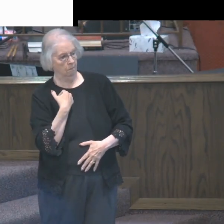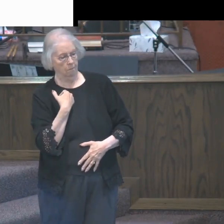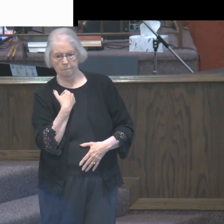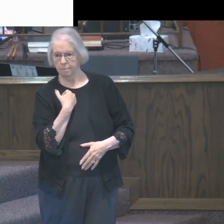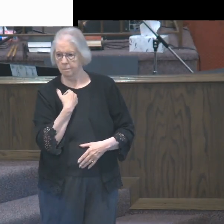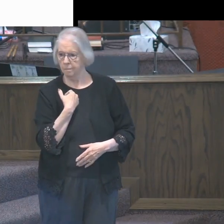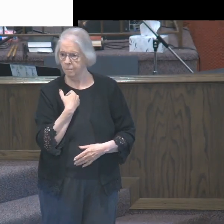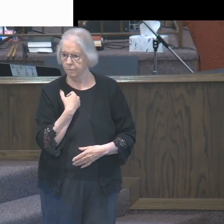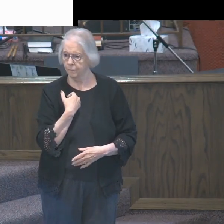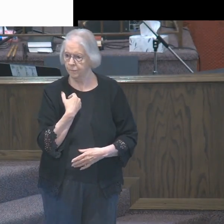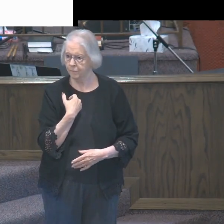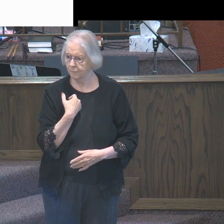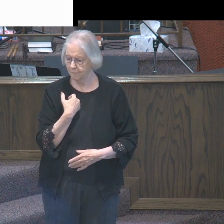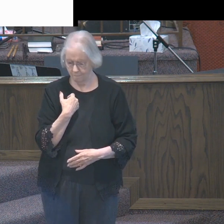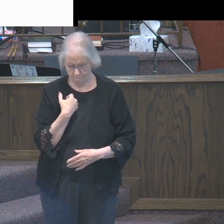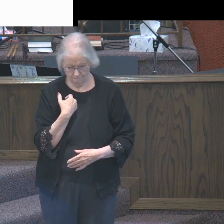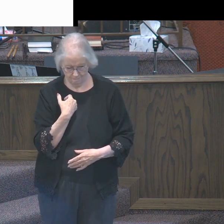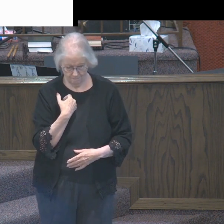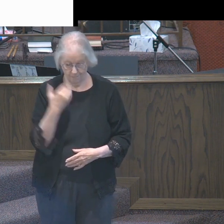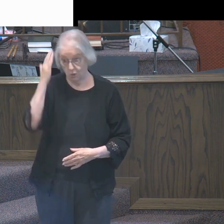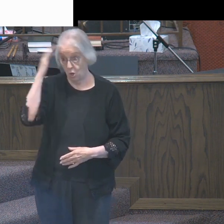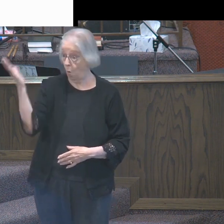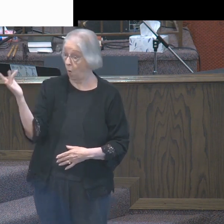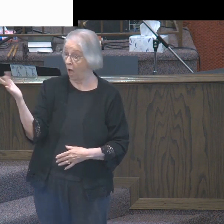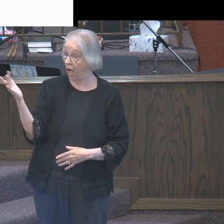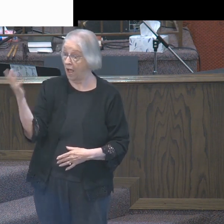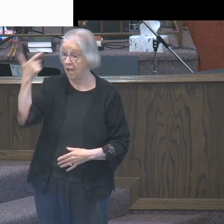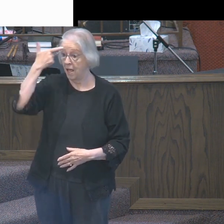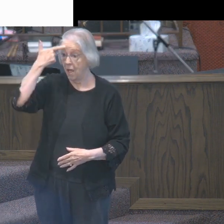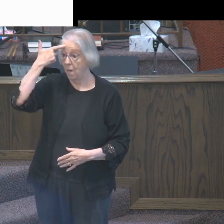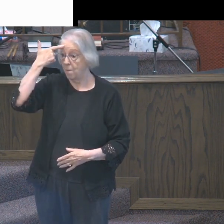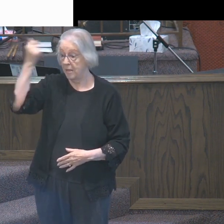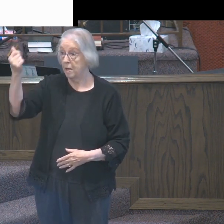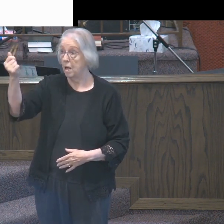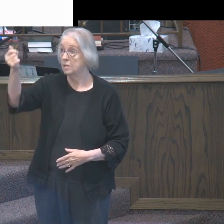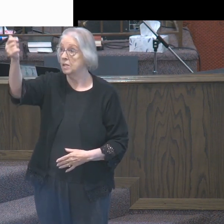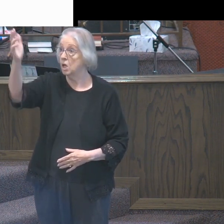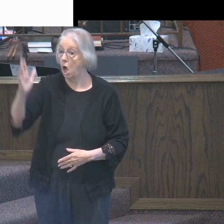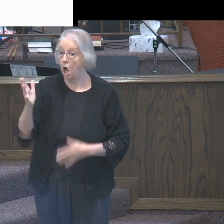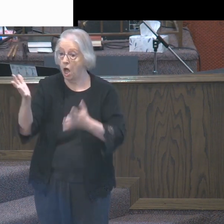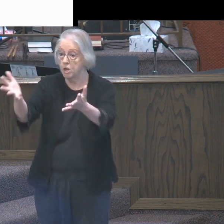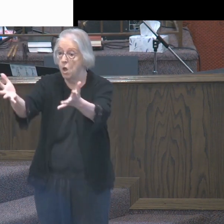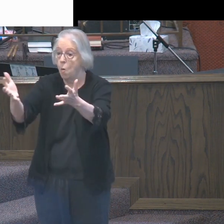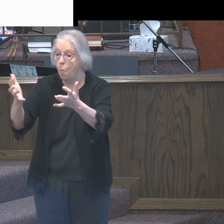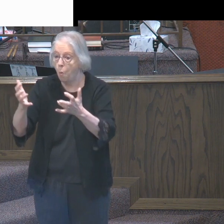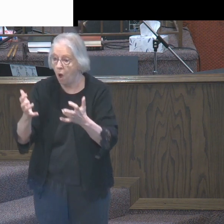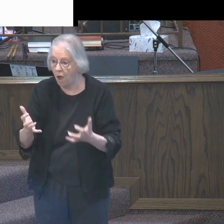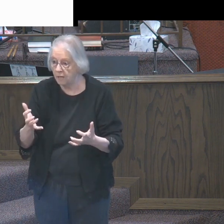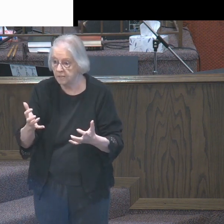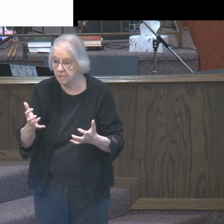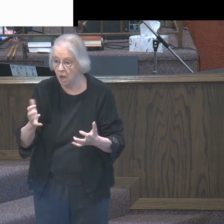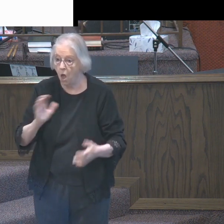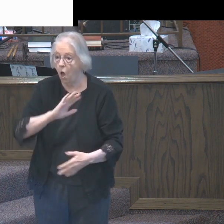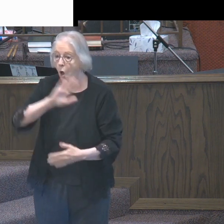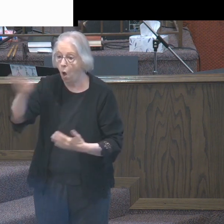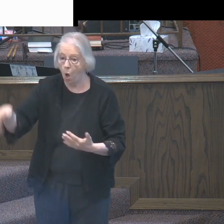And he does what he needs to do in my life to draw me back to him. So I also believe in God's forgiveness,